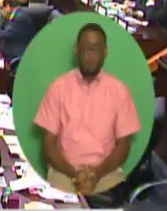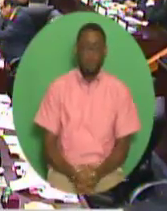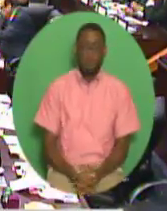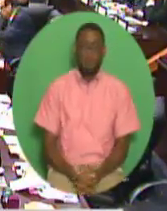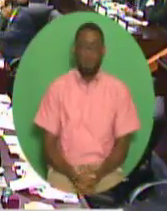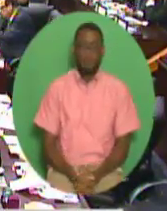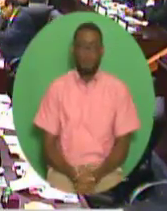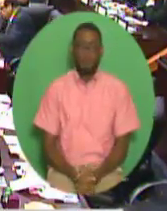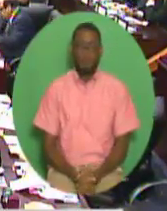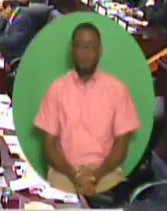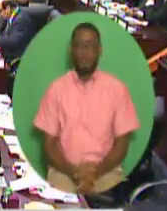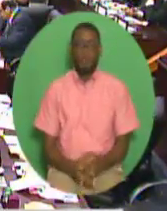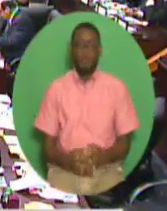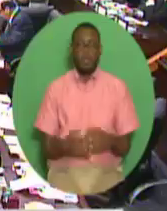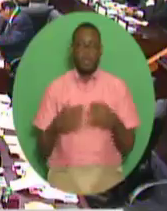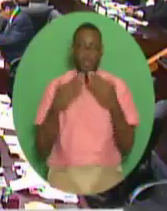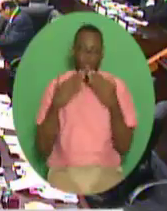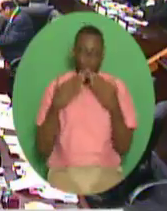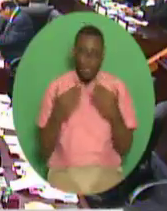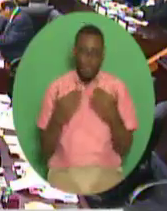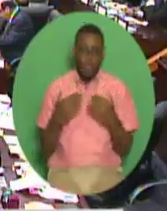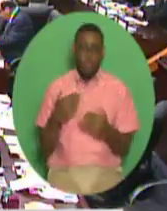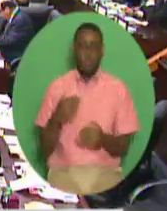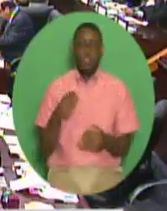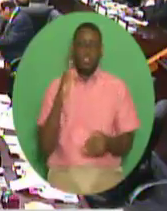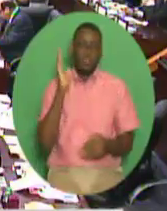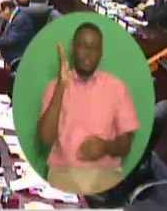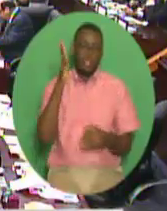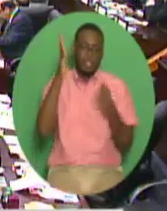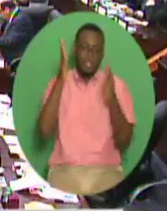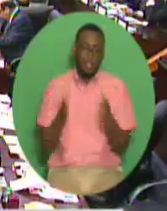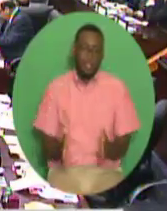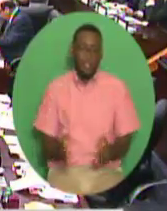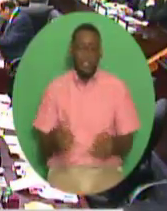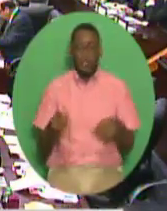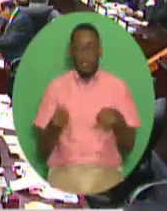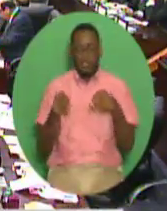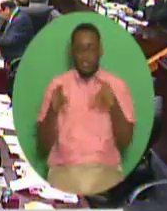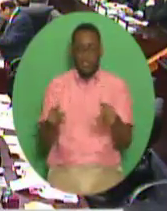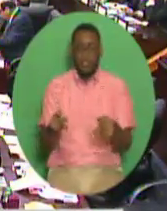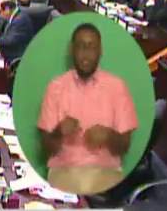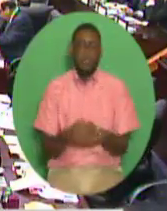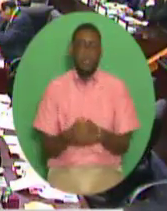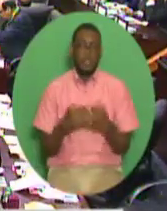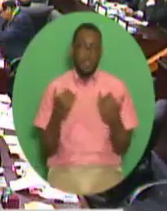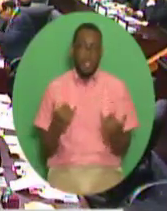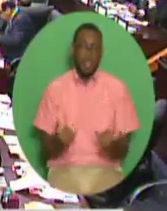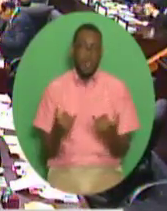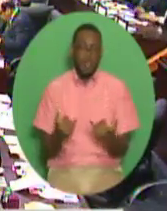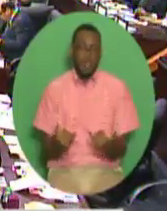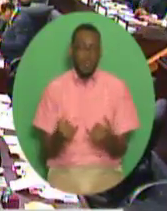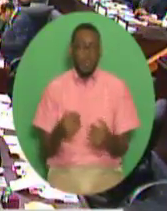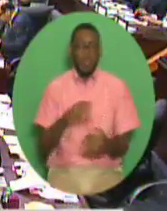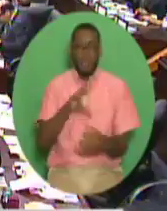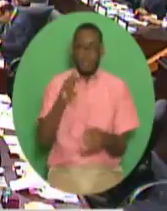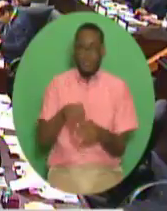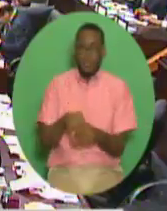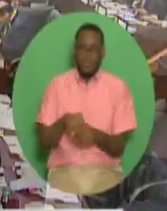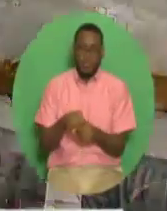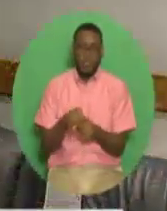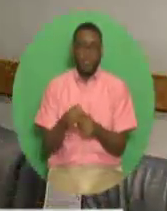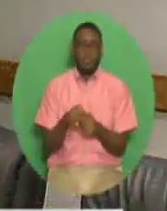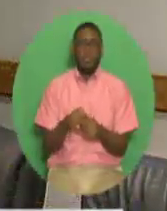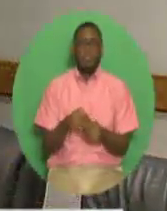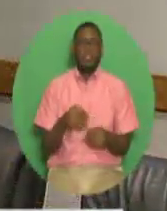Thank you, Madam Speaker, for giving the opportunity here to participate in this August House for